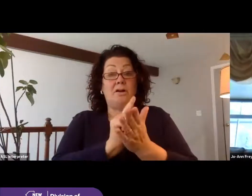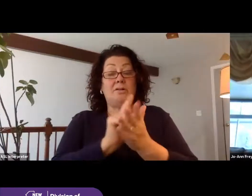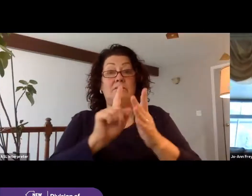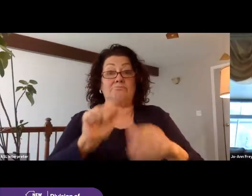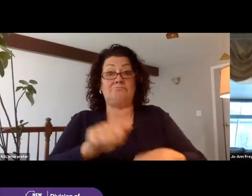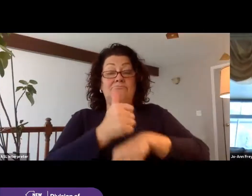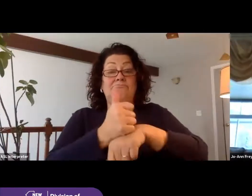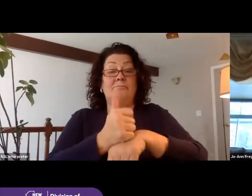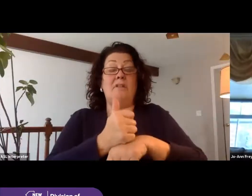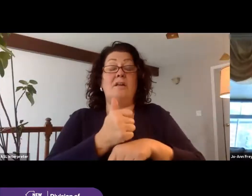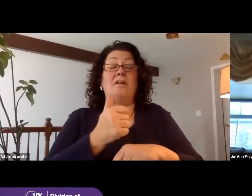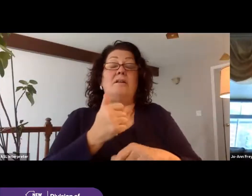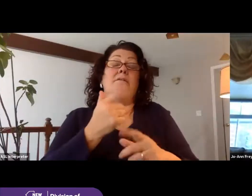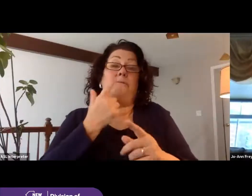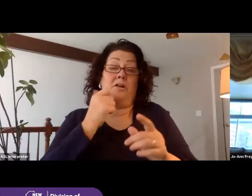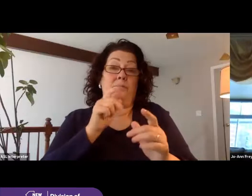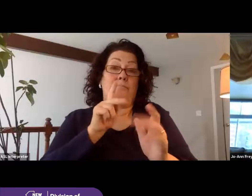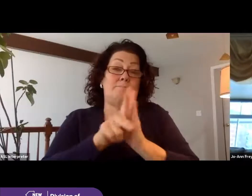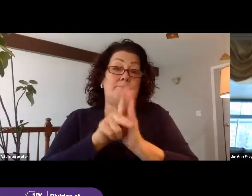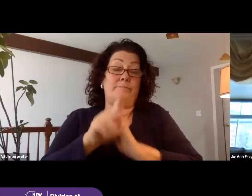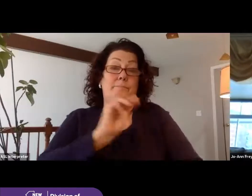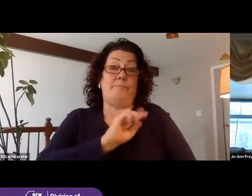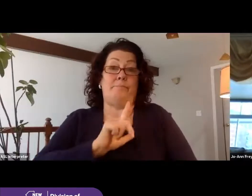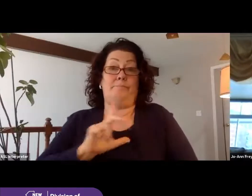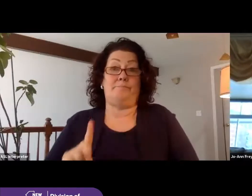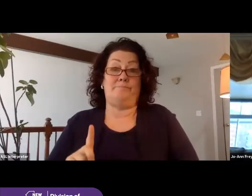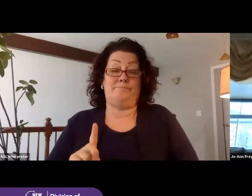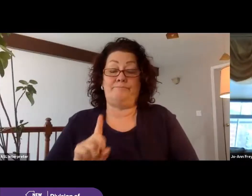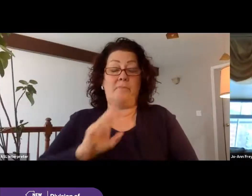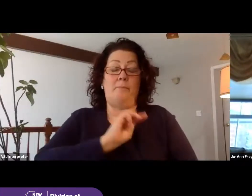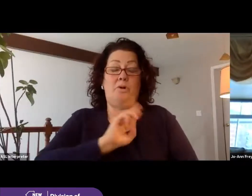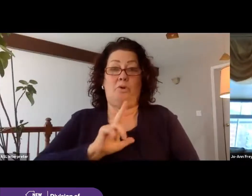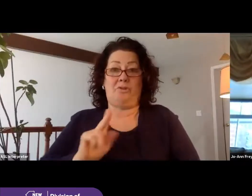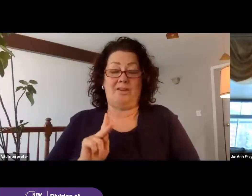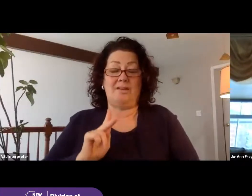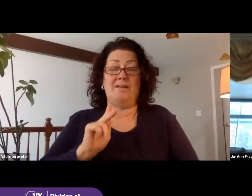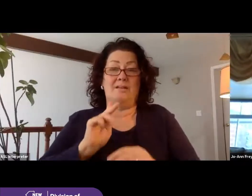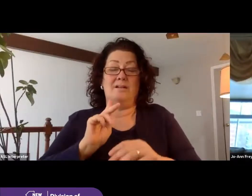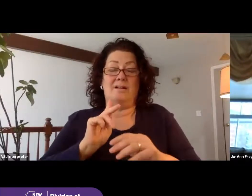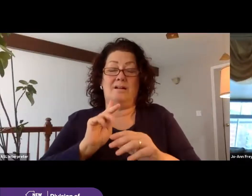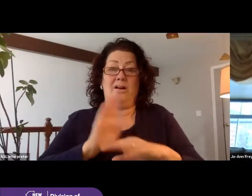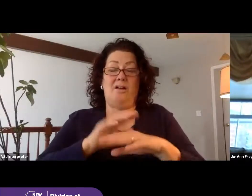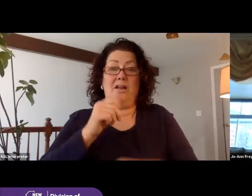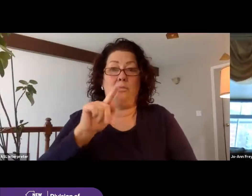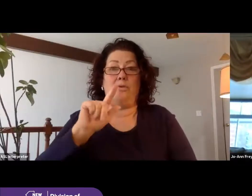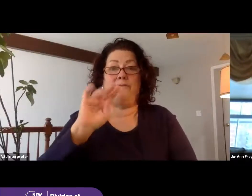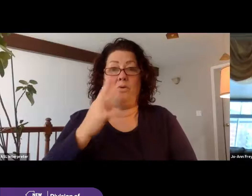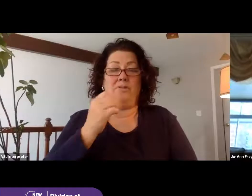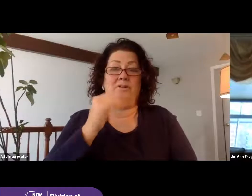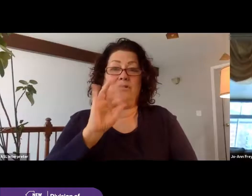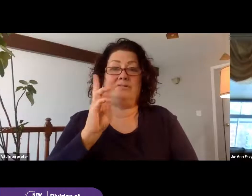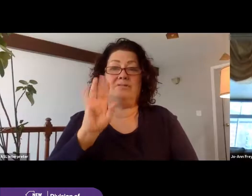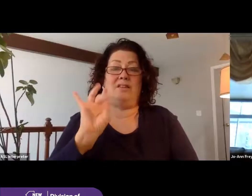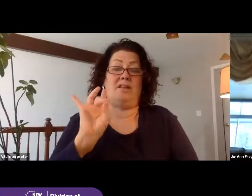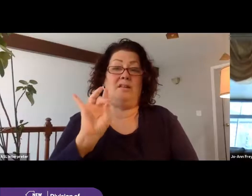the assassination of Dr. Martin Luther King just days earlier on April 4th, 1968. The